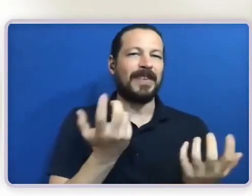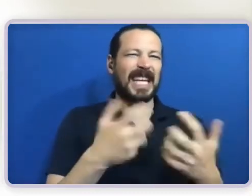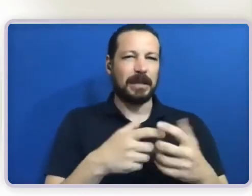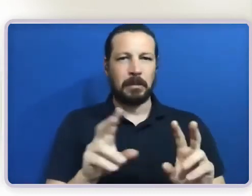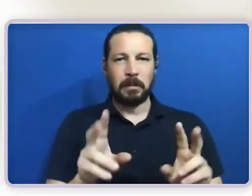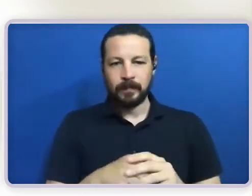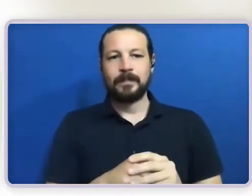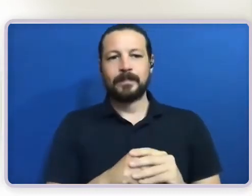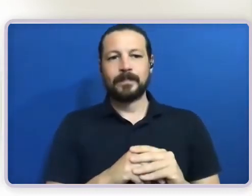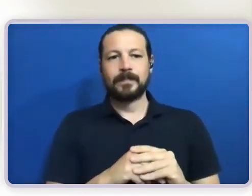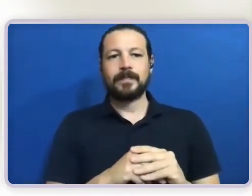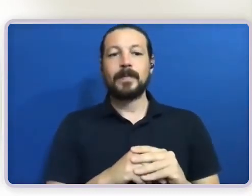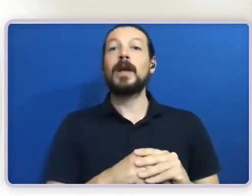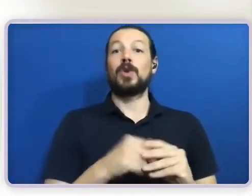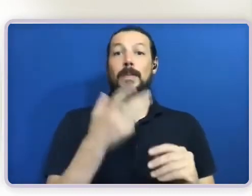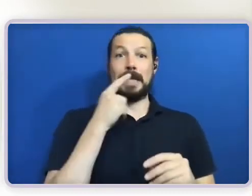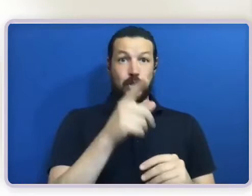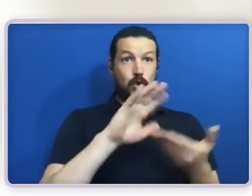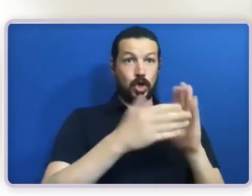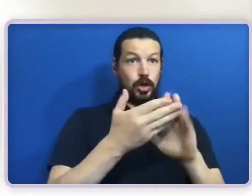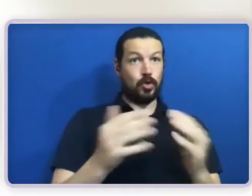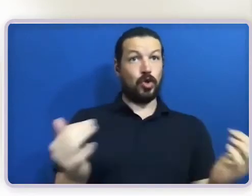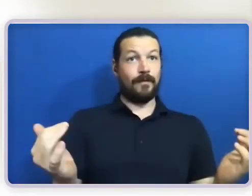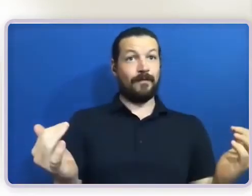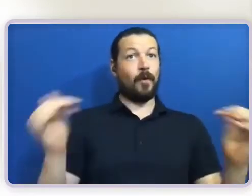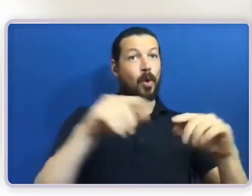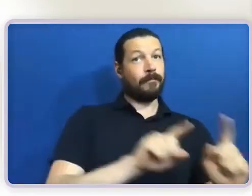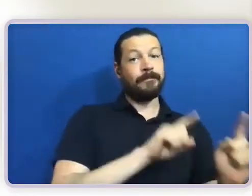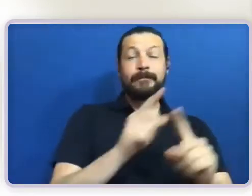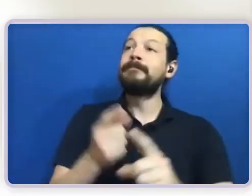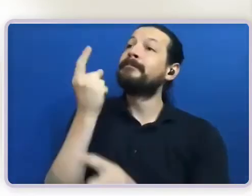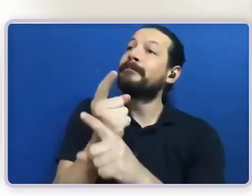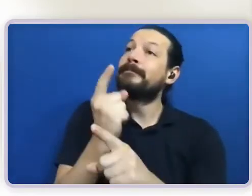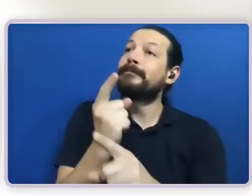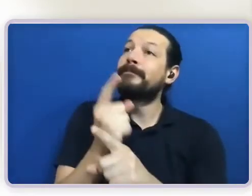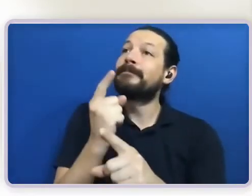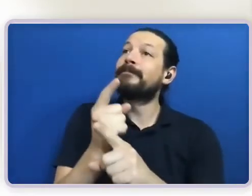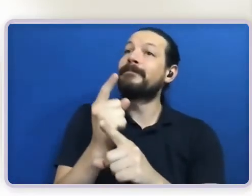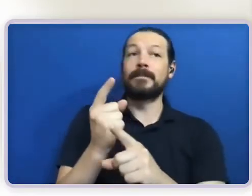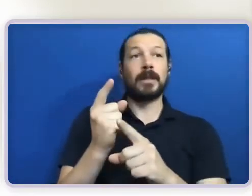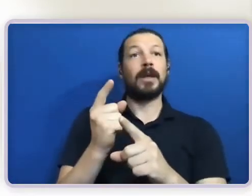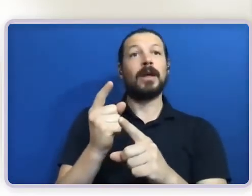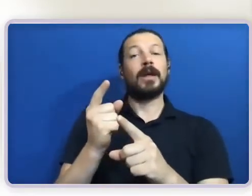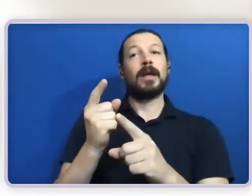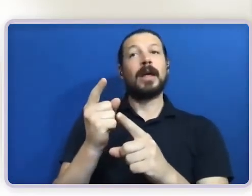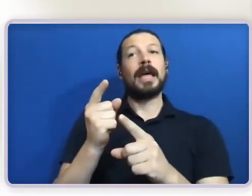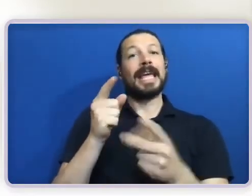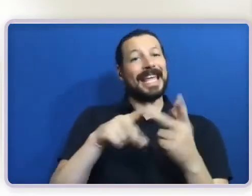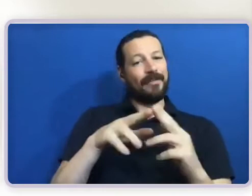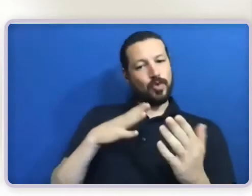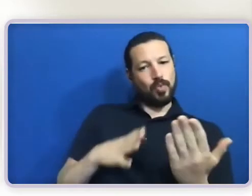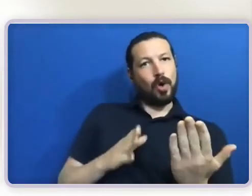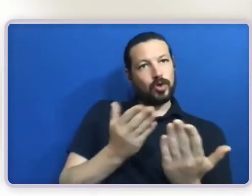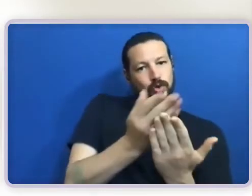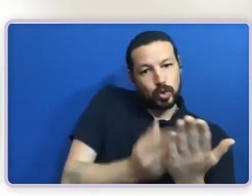you would still need to make a submission if you wanted your story to be included in the findings or the reports